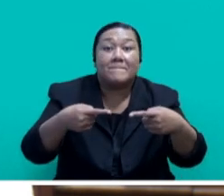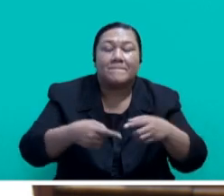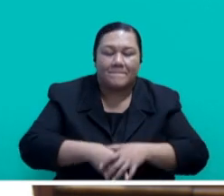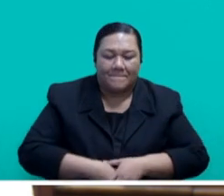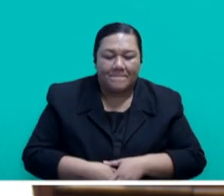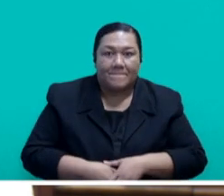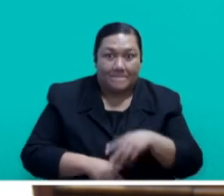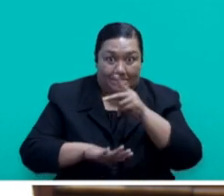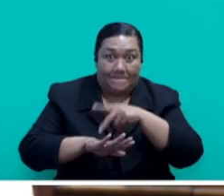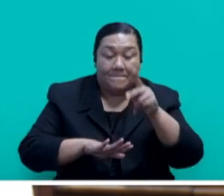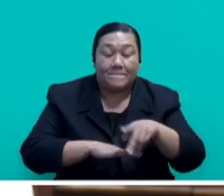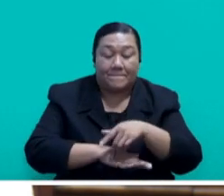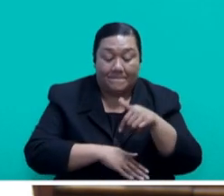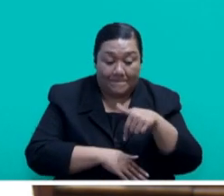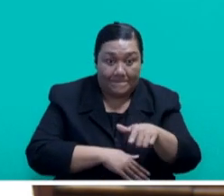aimed at